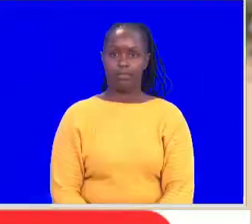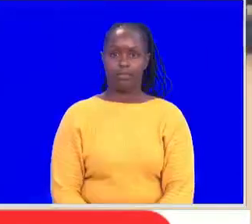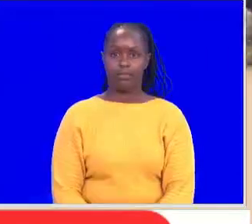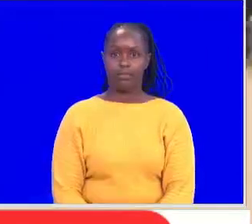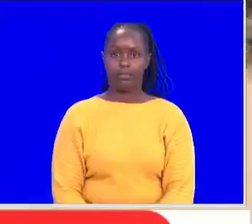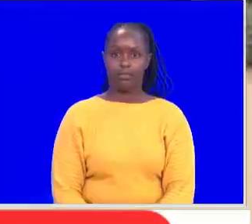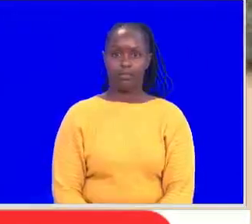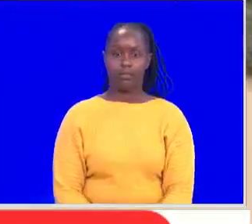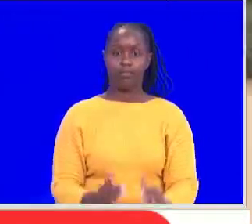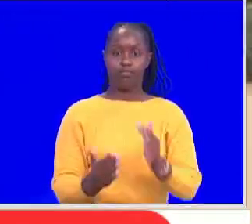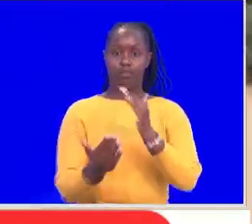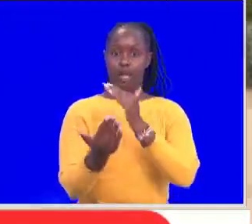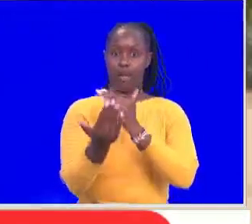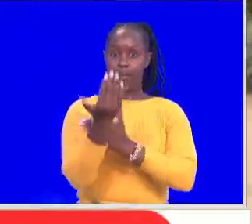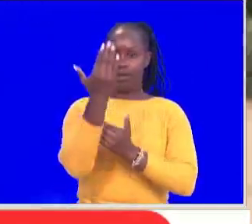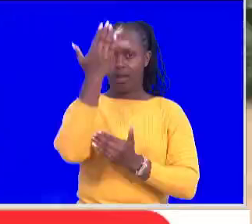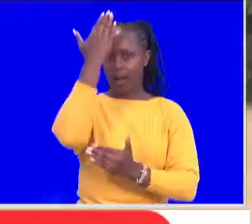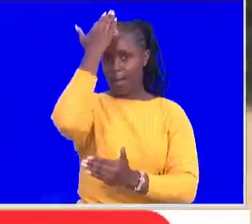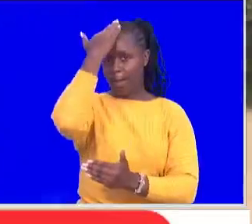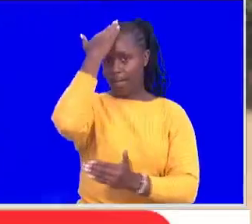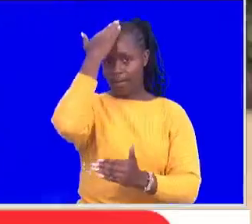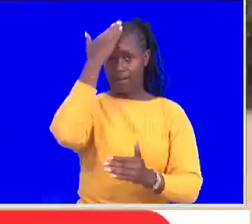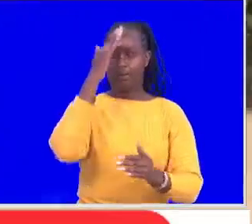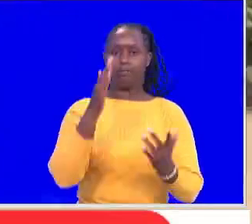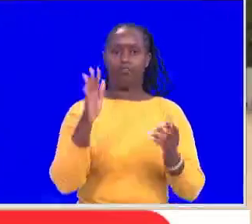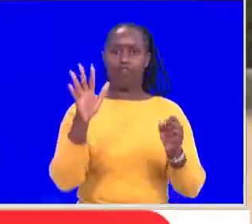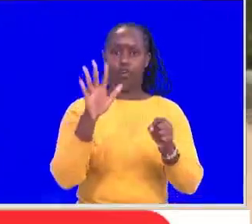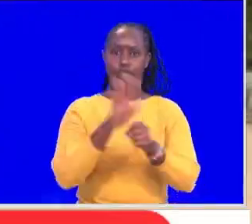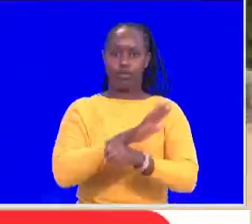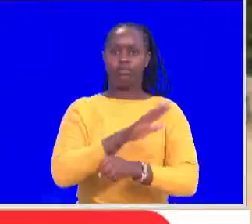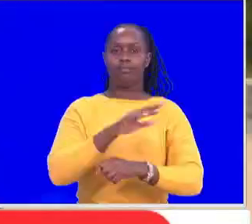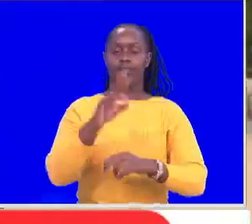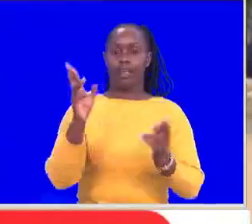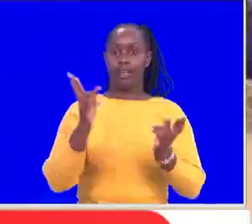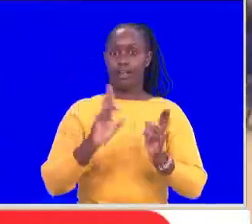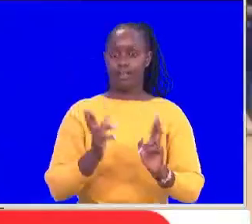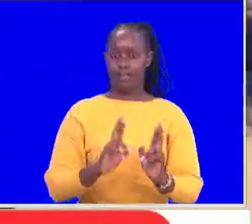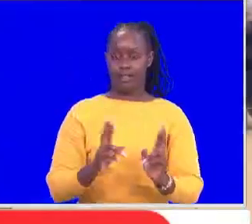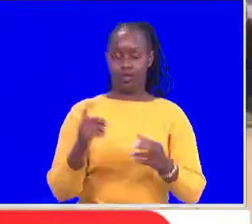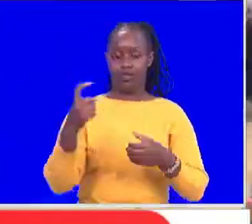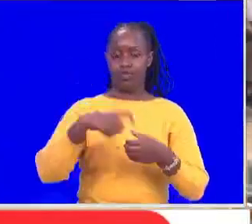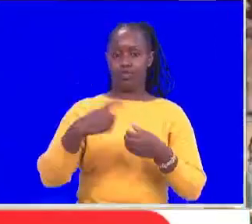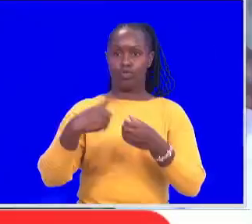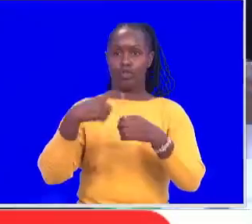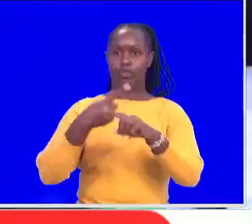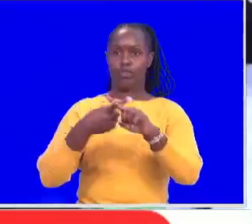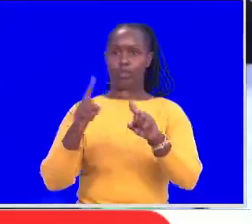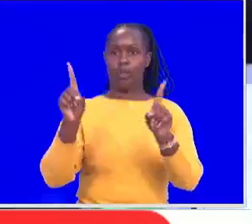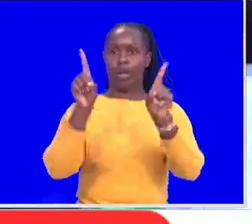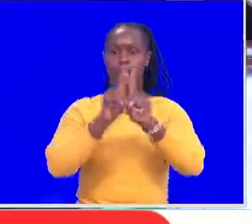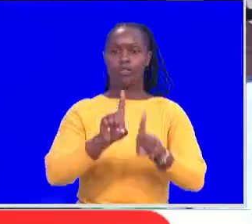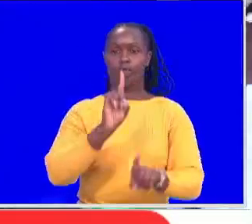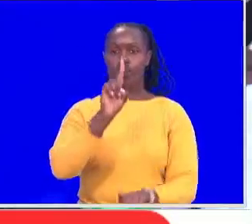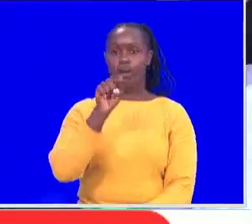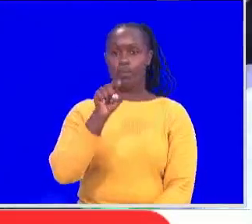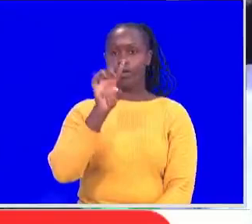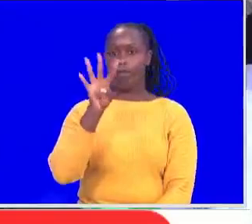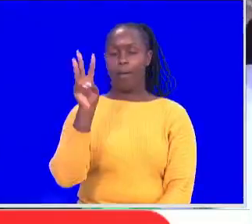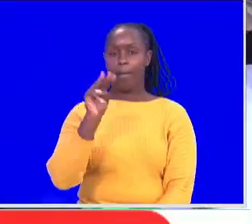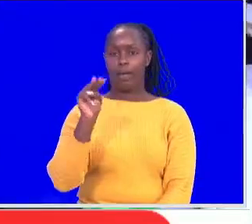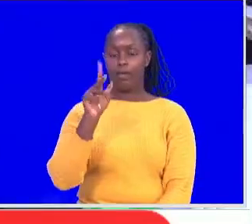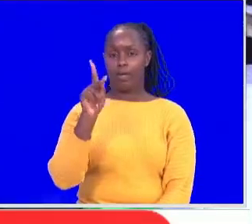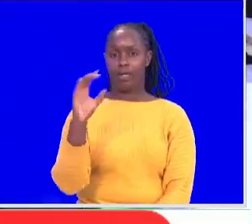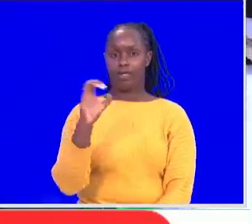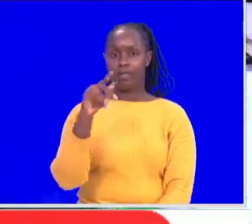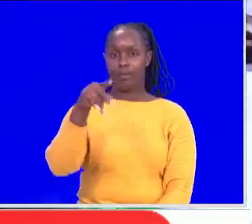Early Monday morning, diverse scenes unfolded in secondary schools nationwide as the 1.4 million KCP candidates from